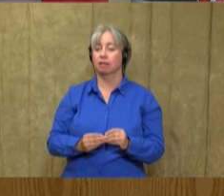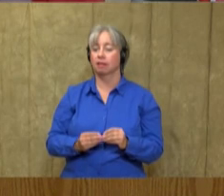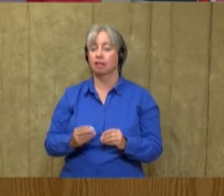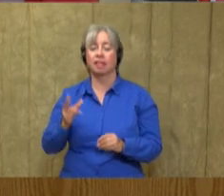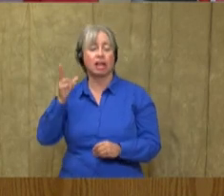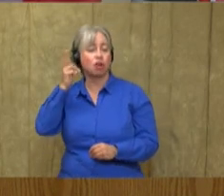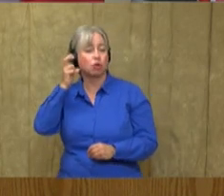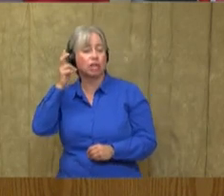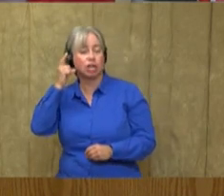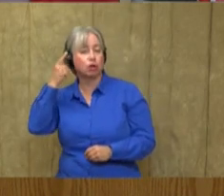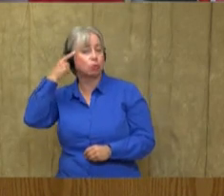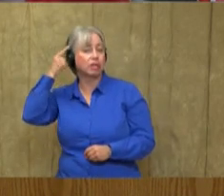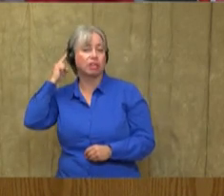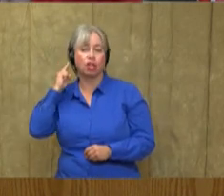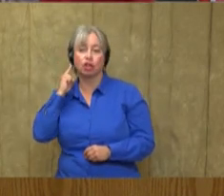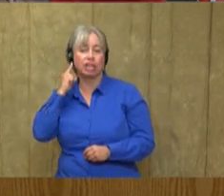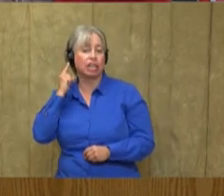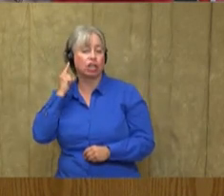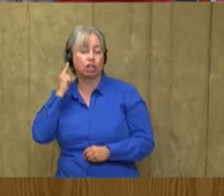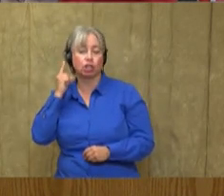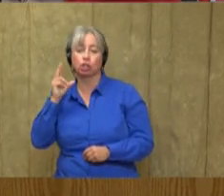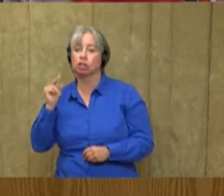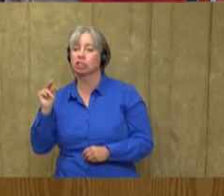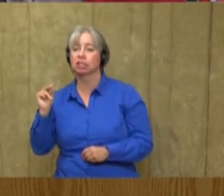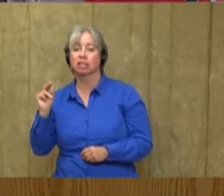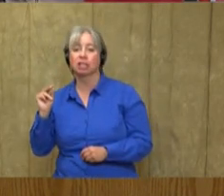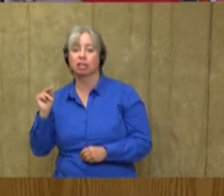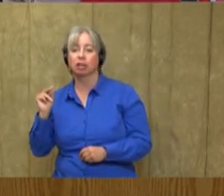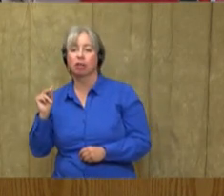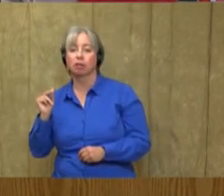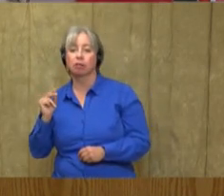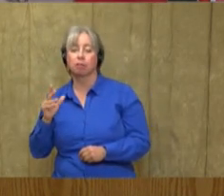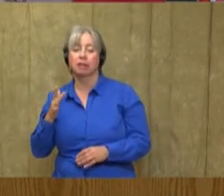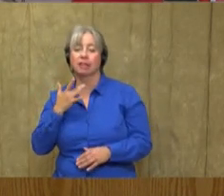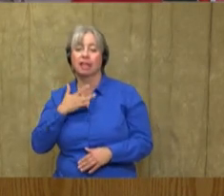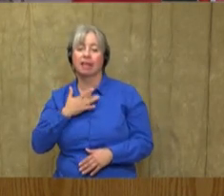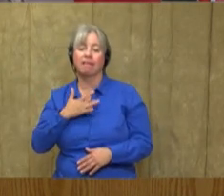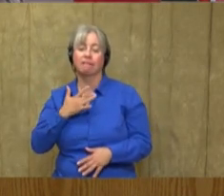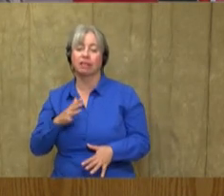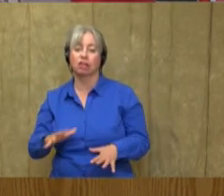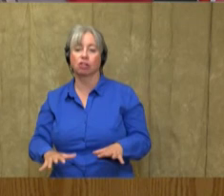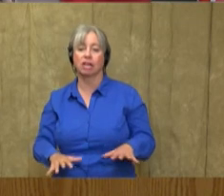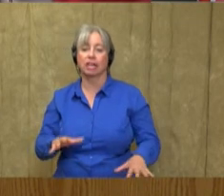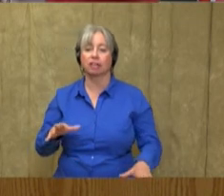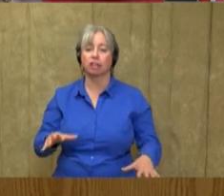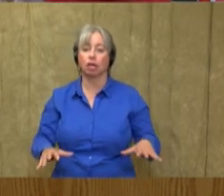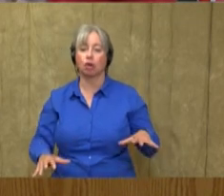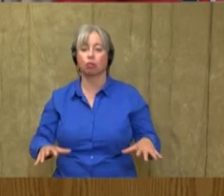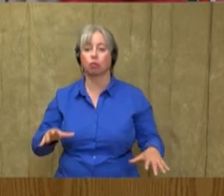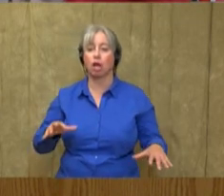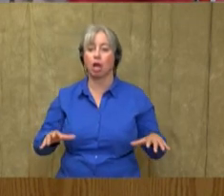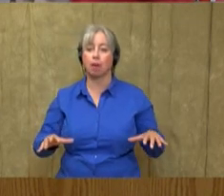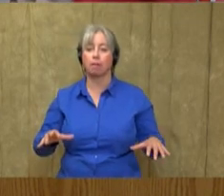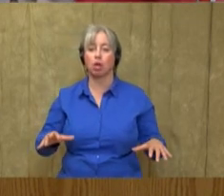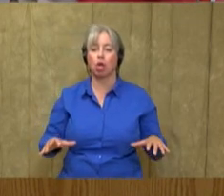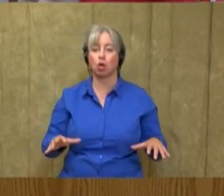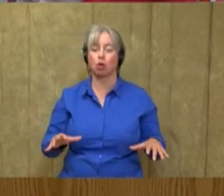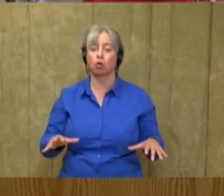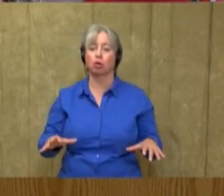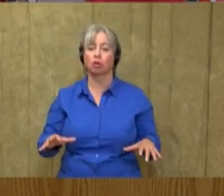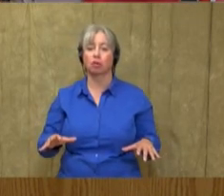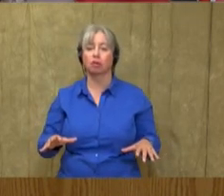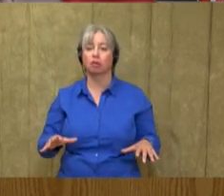it with their ears. They actually sense it with their feet. But they sense that rumble, and those certain rumbles will communicate what the herd needs to